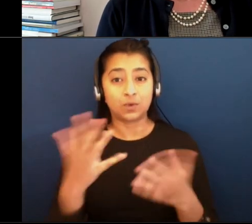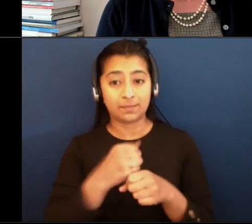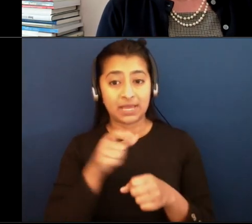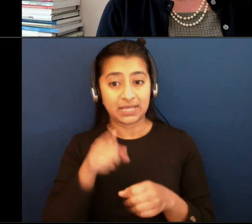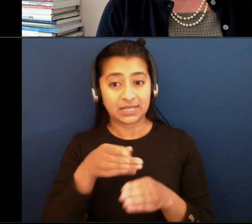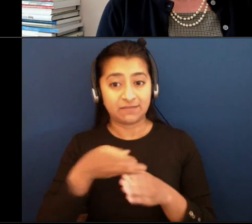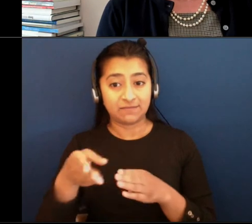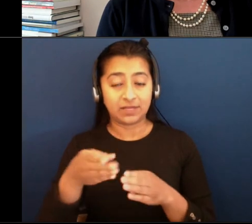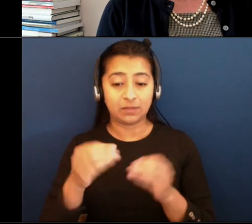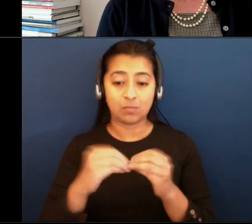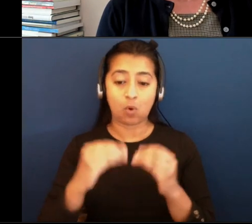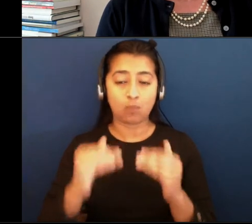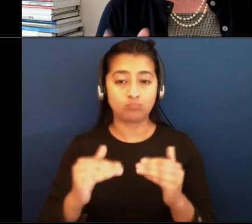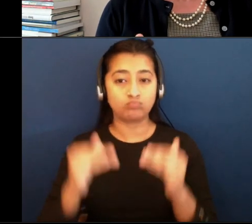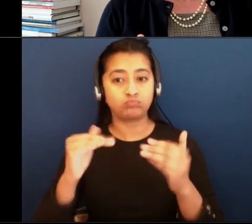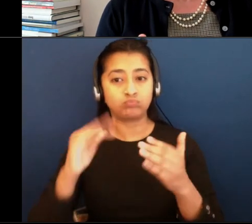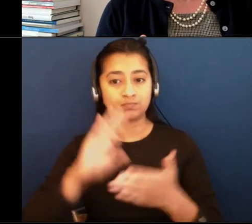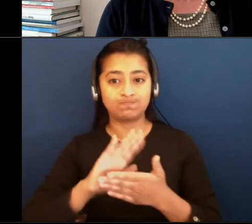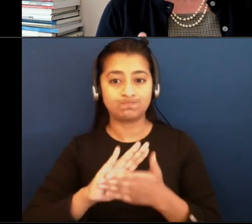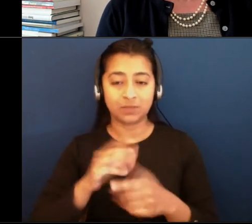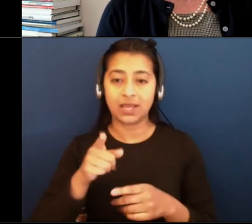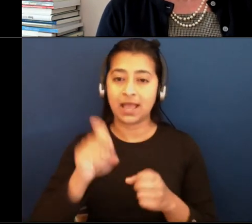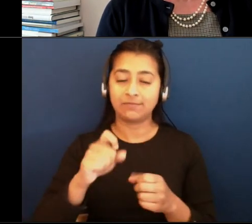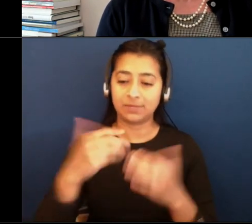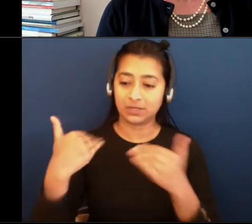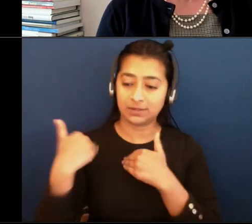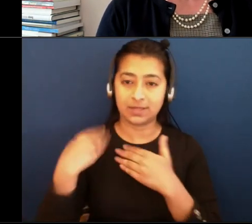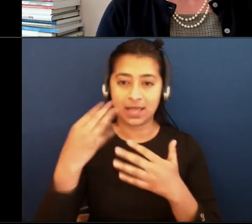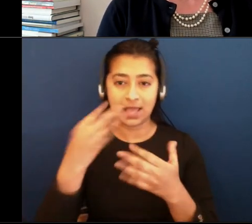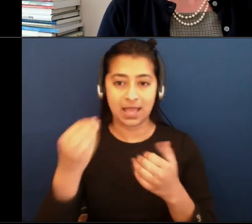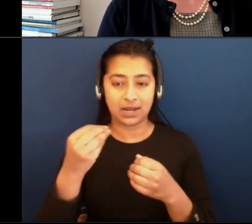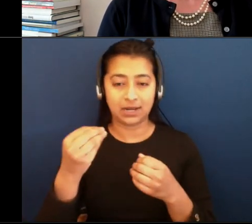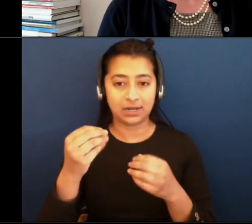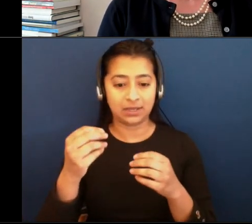by being responsive and situating your work in the literature.